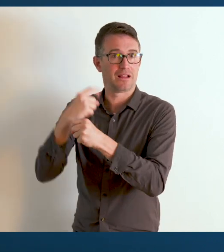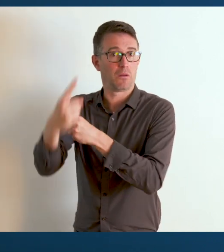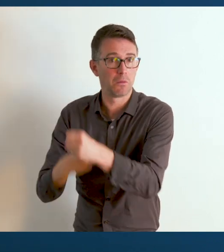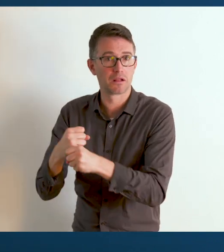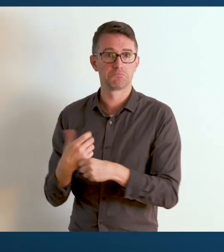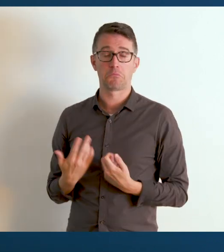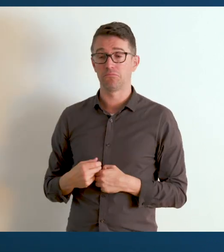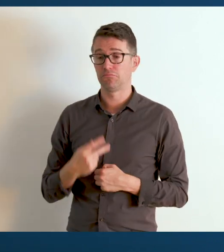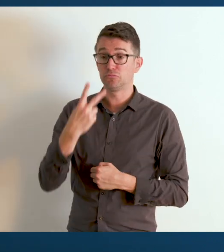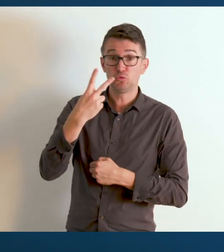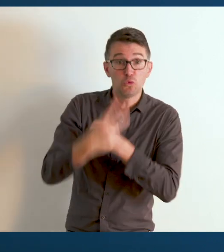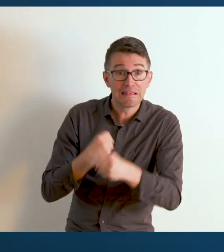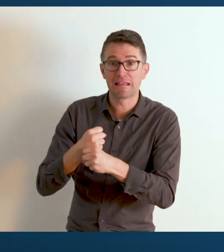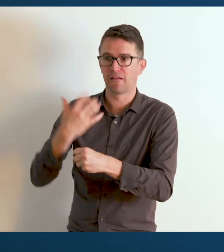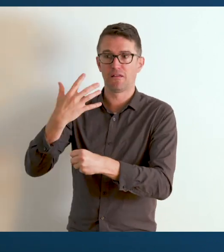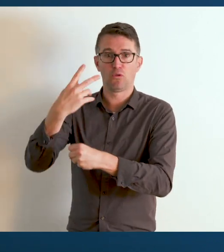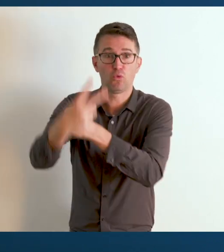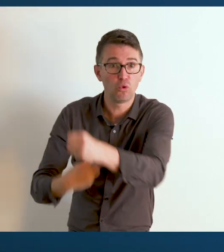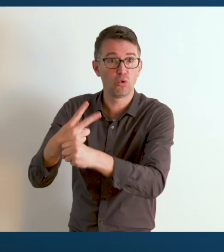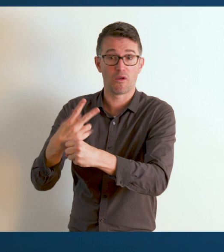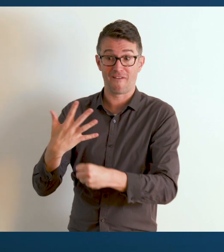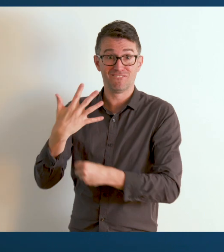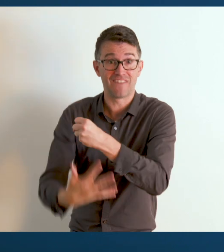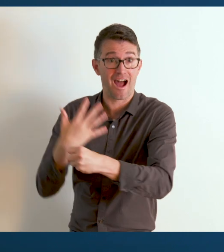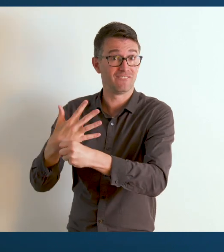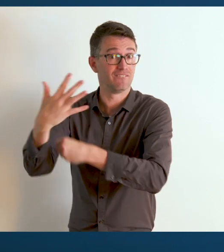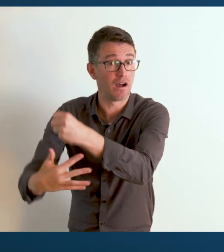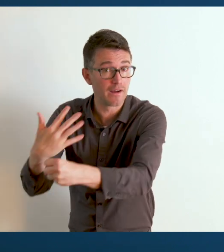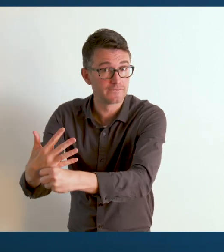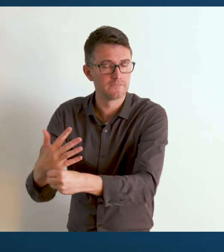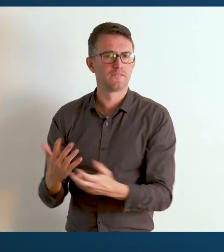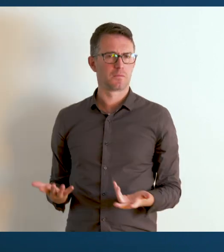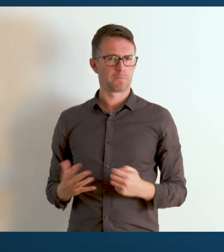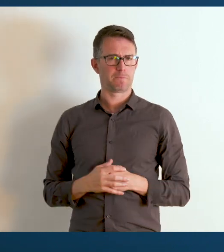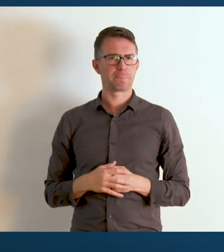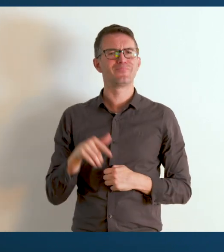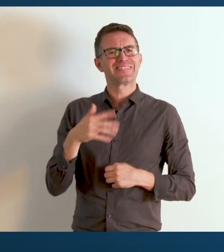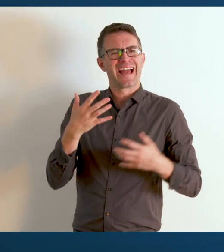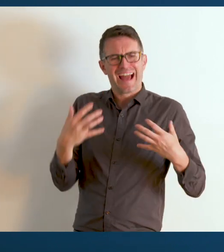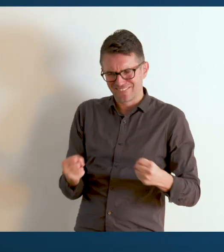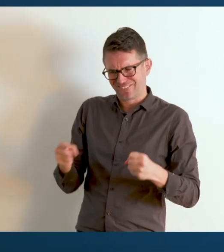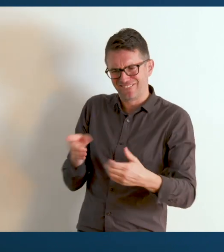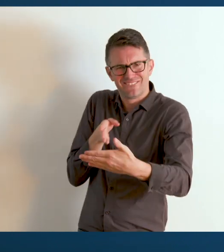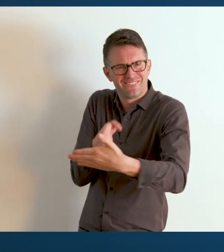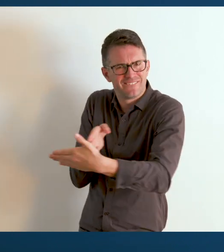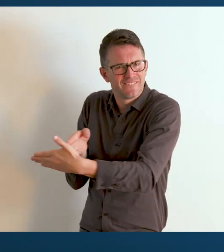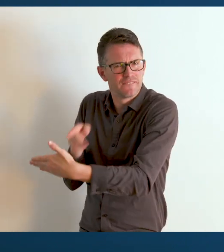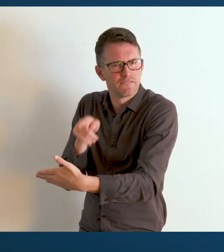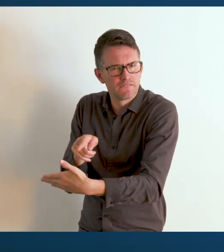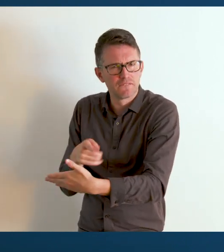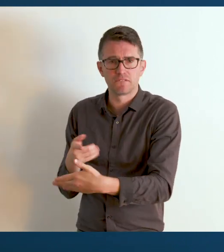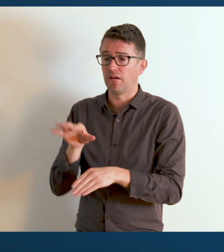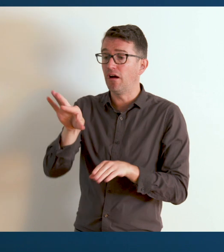easier to track progress. Limitations to surveys are that samples of people with disabilities